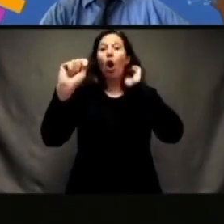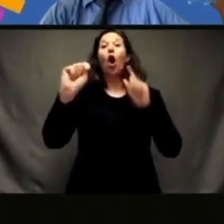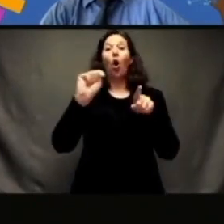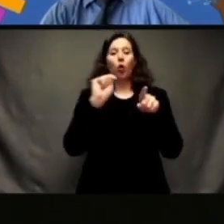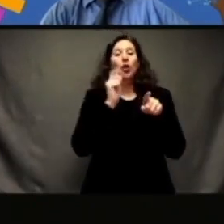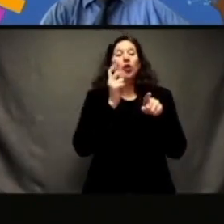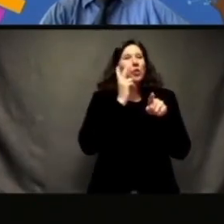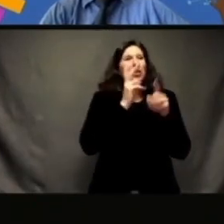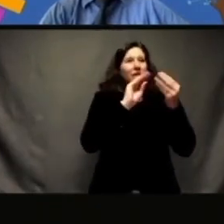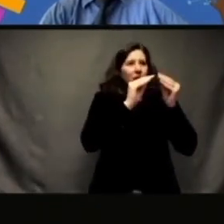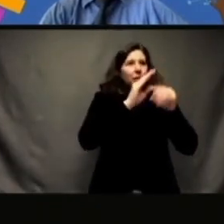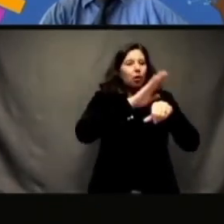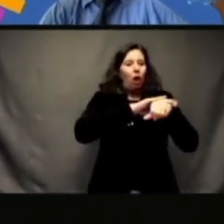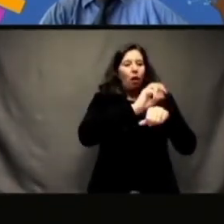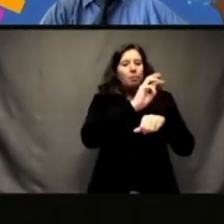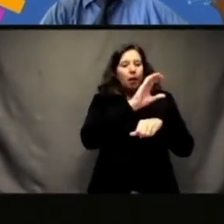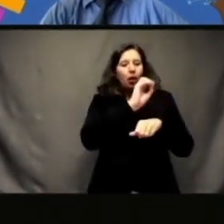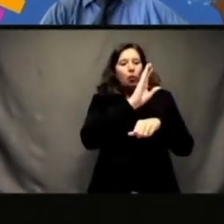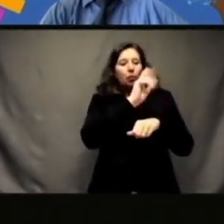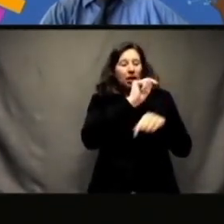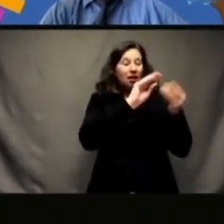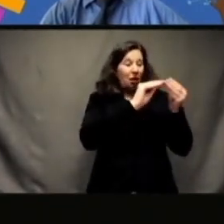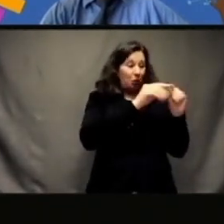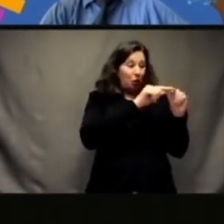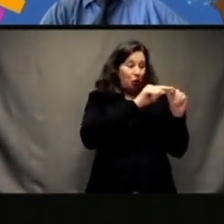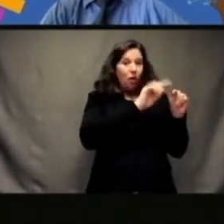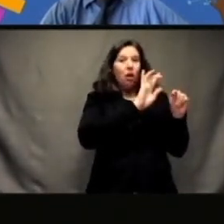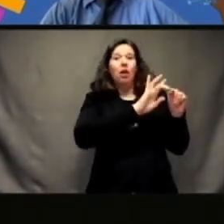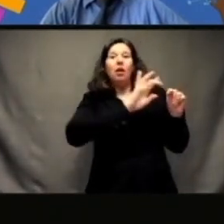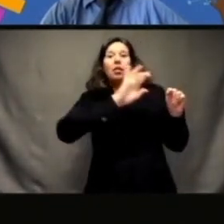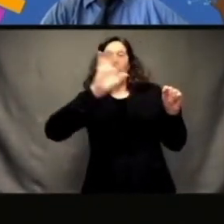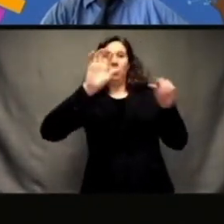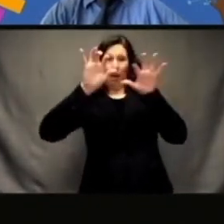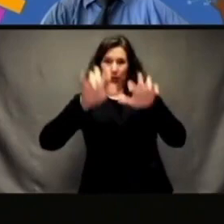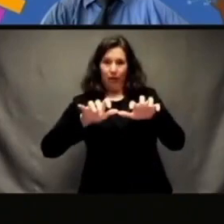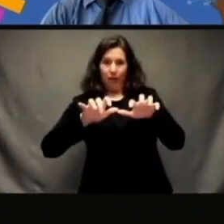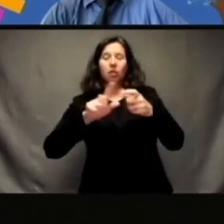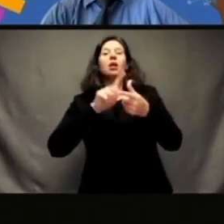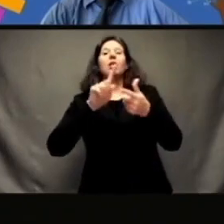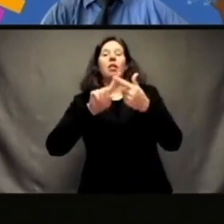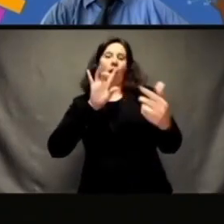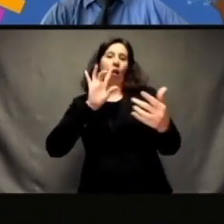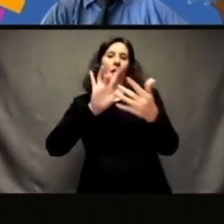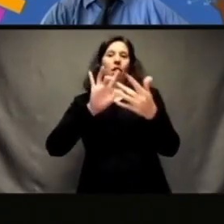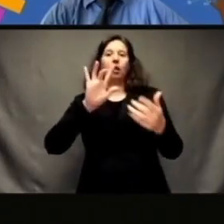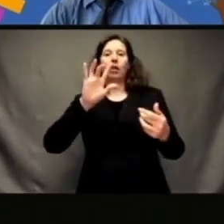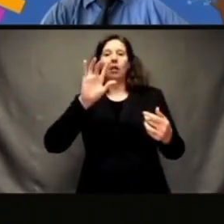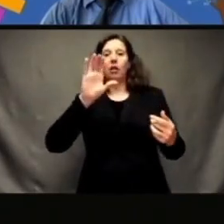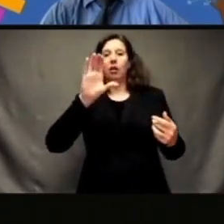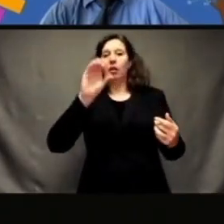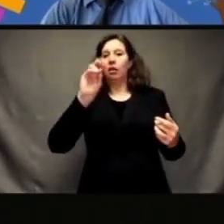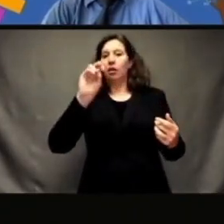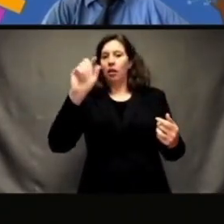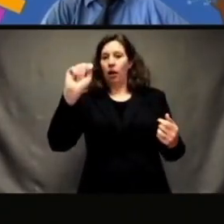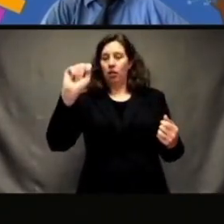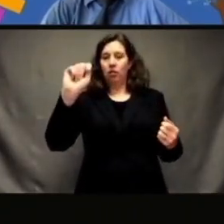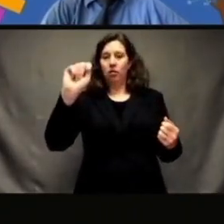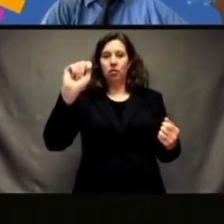showing on the microbit and click on connect, and that's the way that you connect microbit